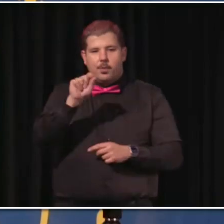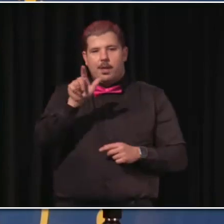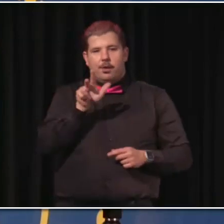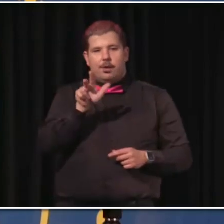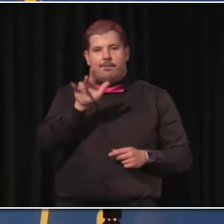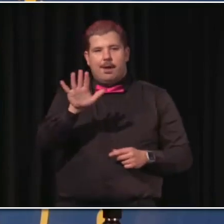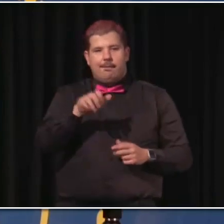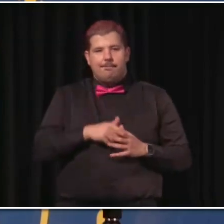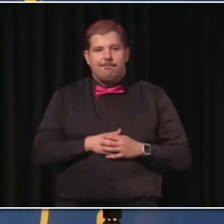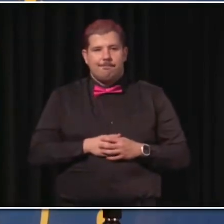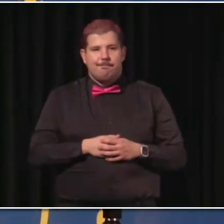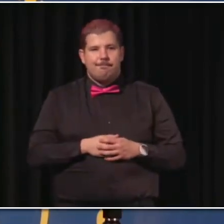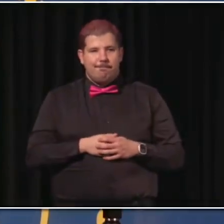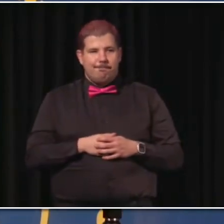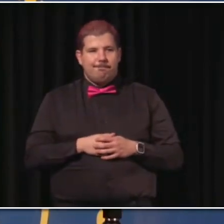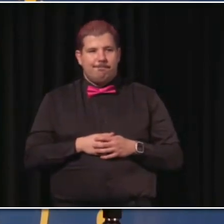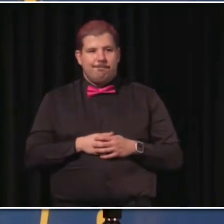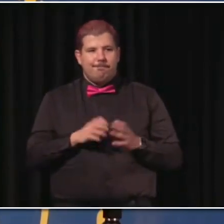2035.